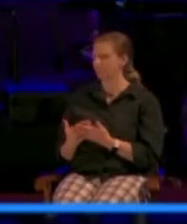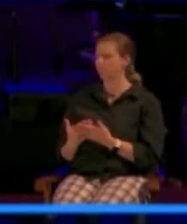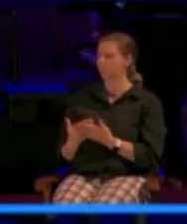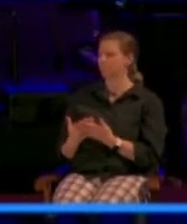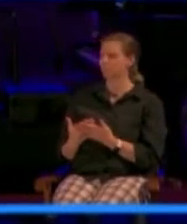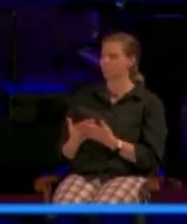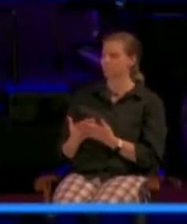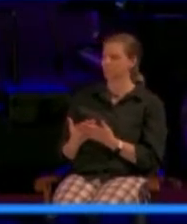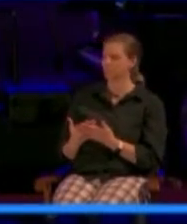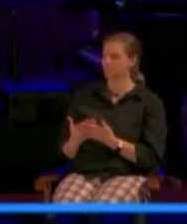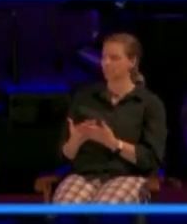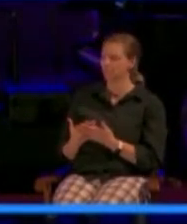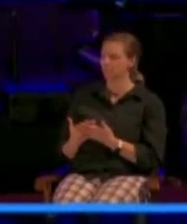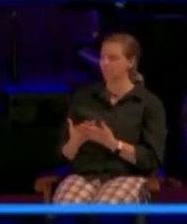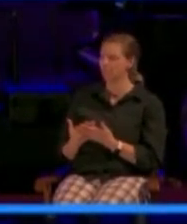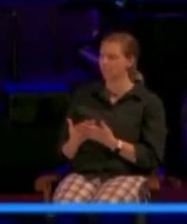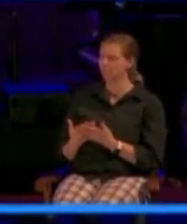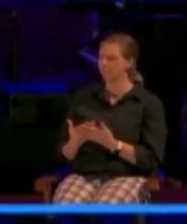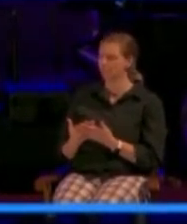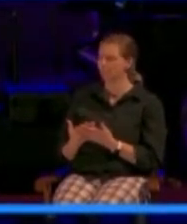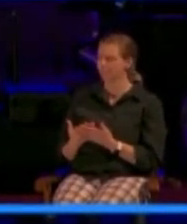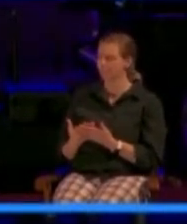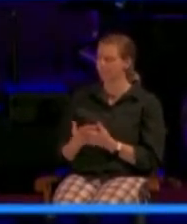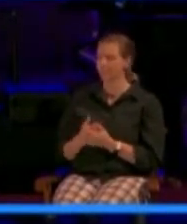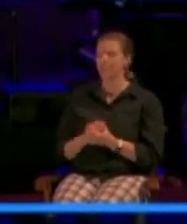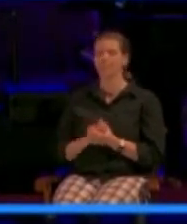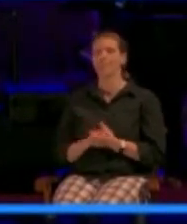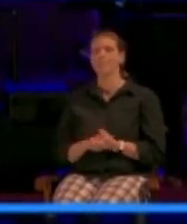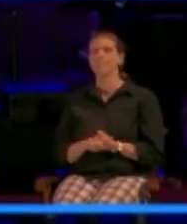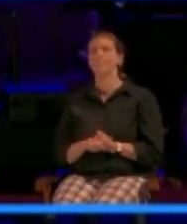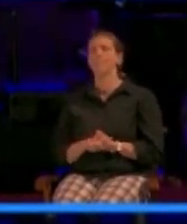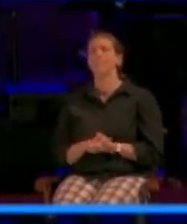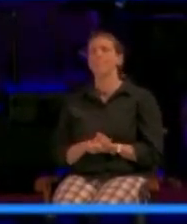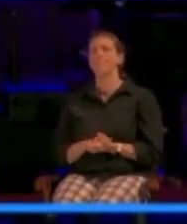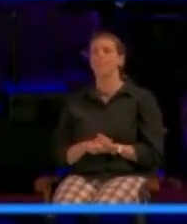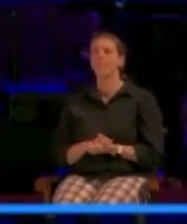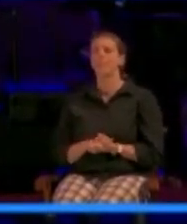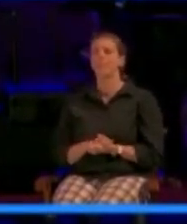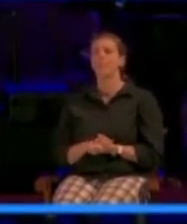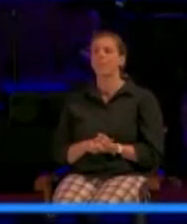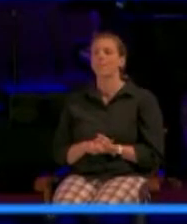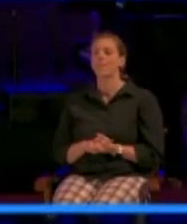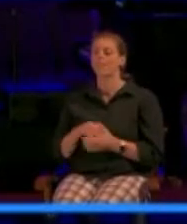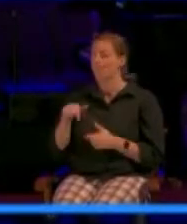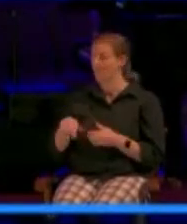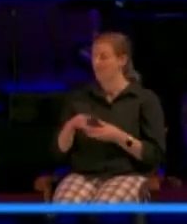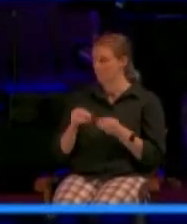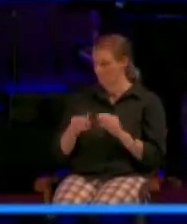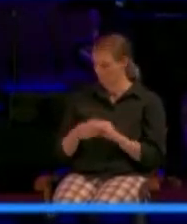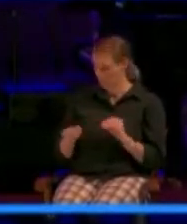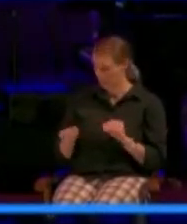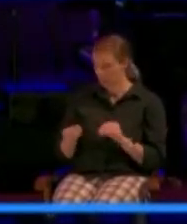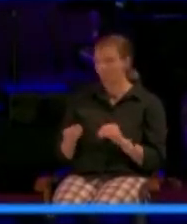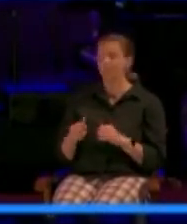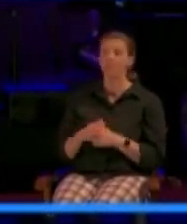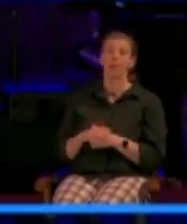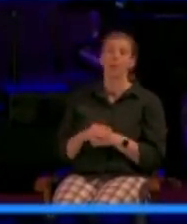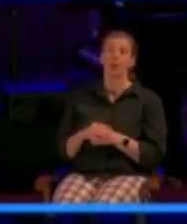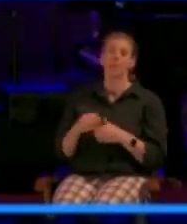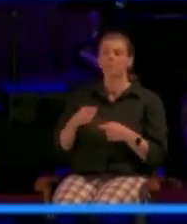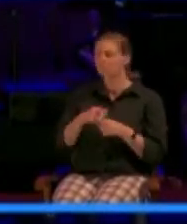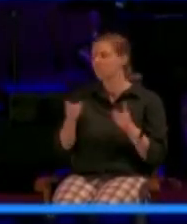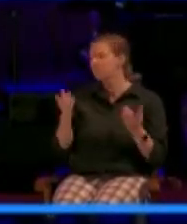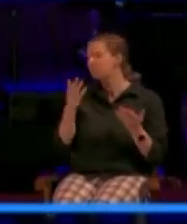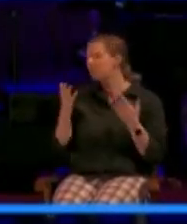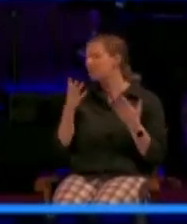If you had been writing this story and you had never read it before, obviously 99.9% of you have read this story,